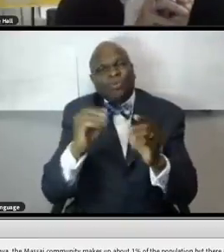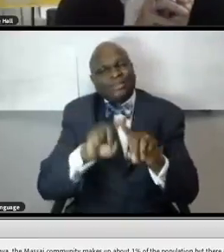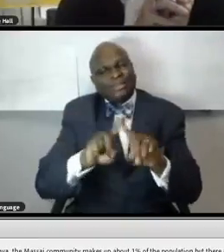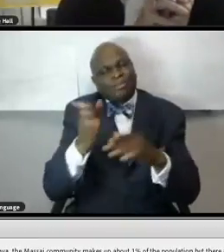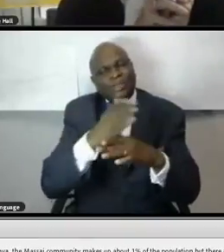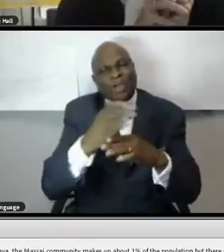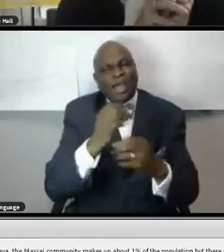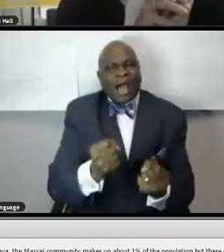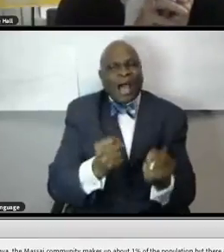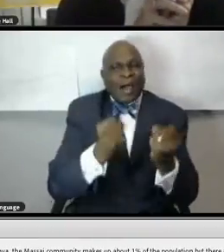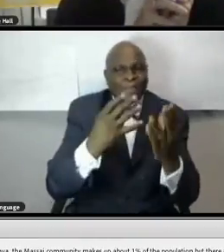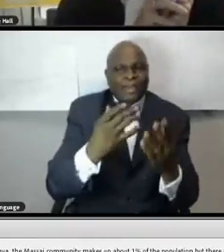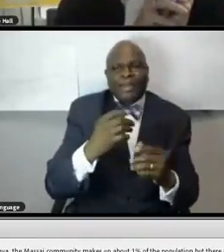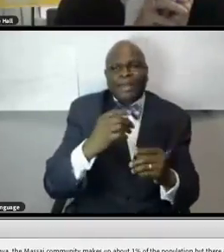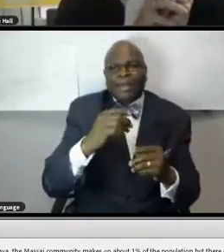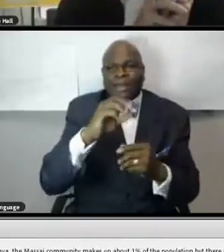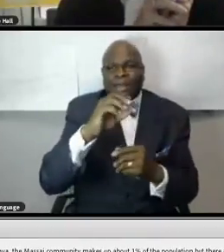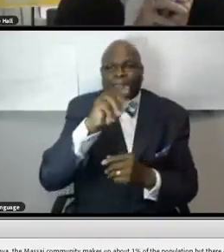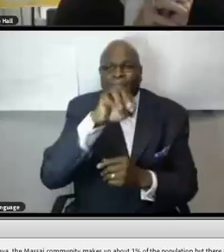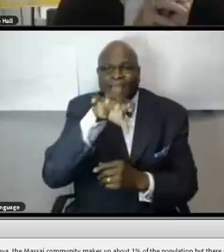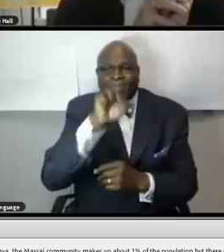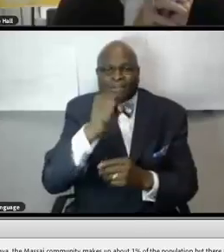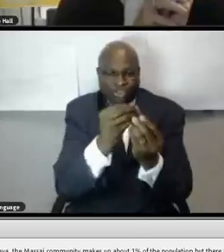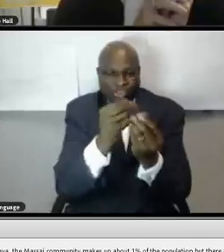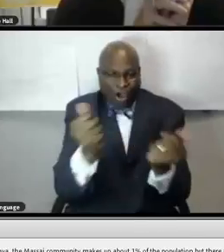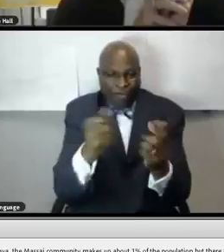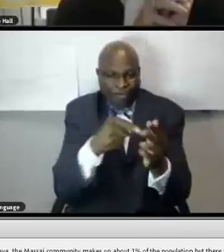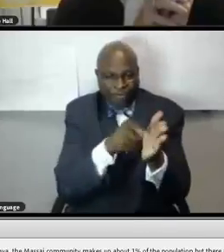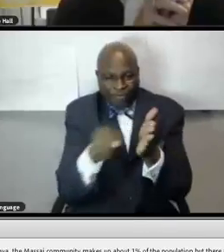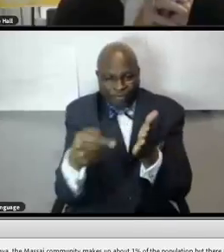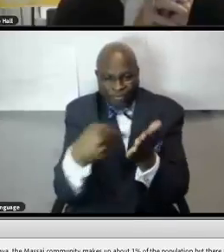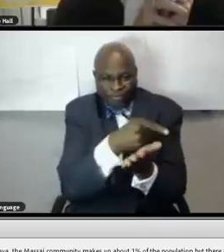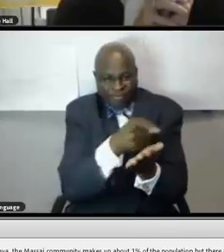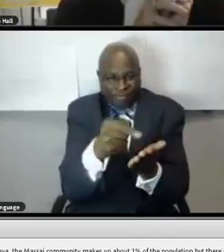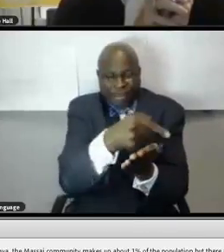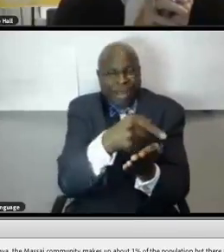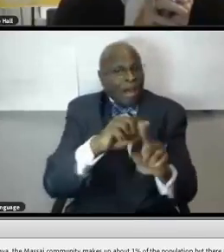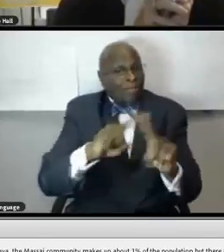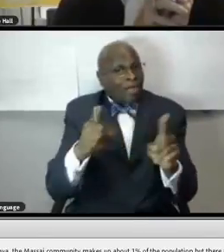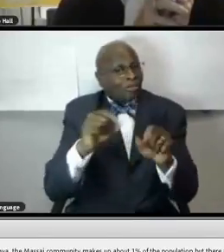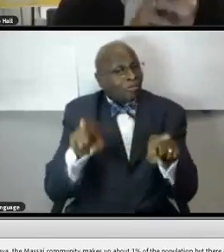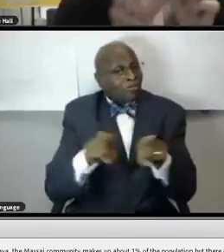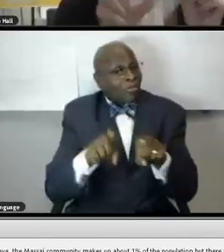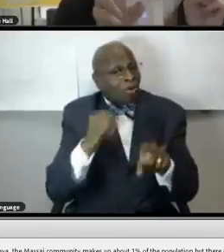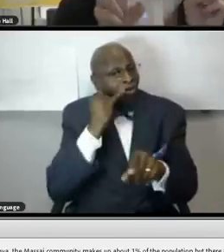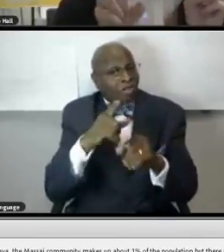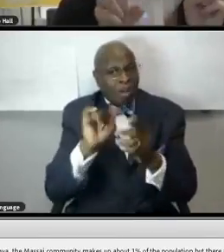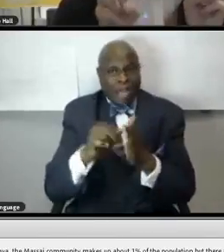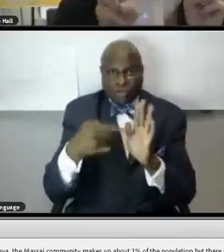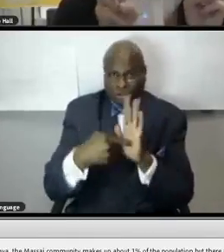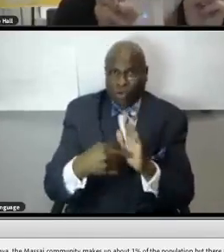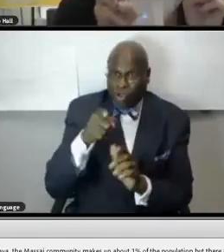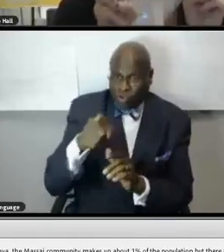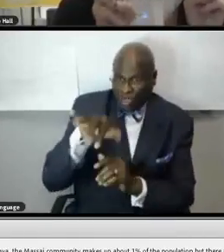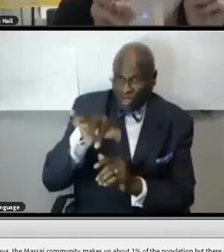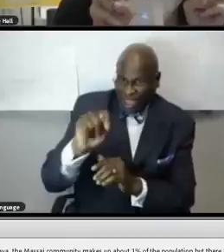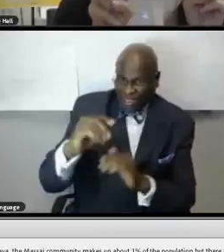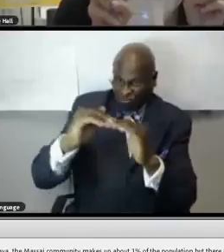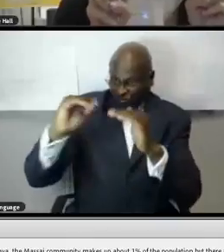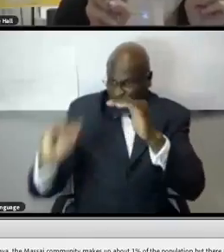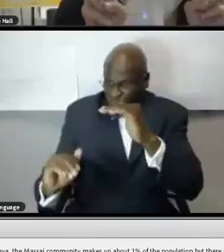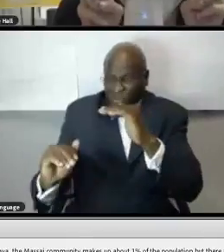the number of mazes that the boys can solve. However, when you conduct the test by revealing caste, and it's done